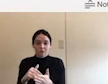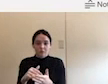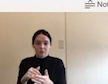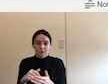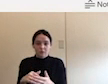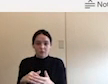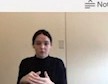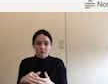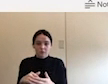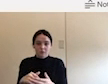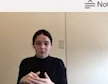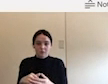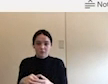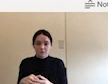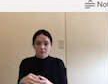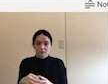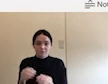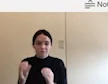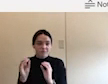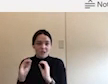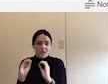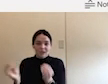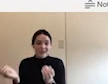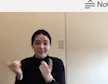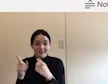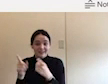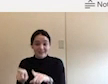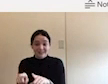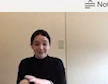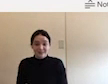It's doing nothing. So